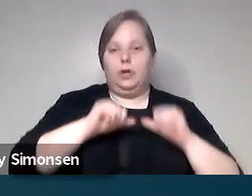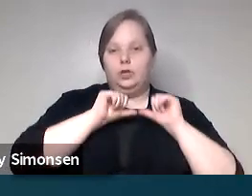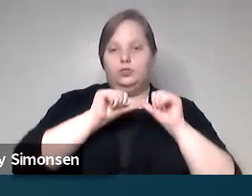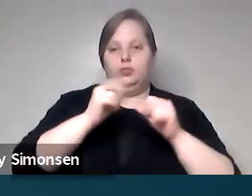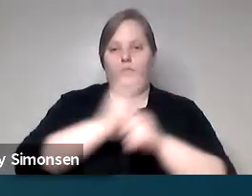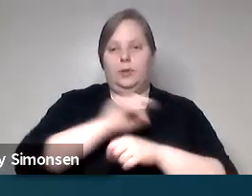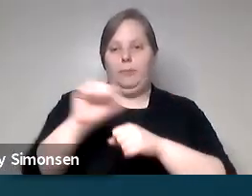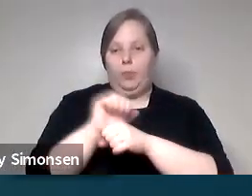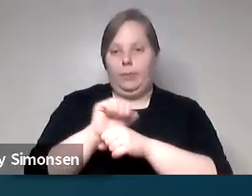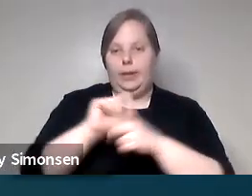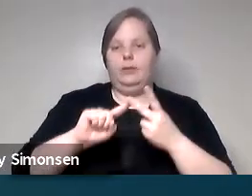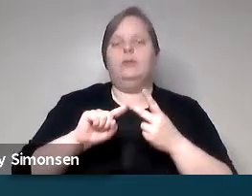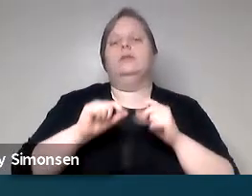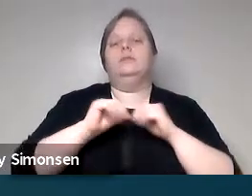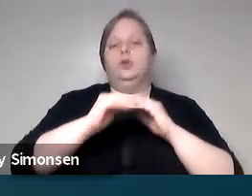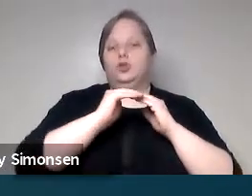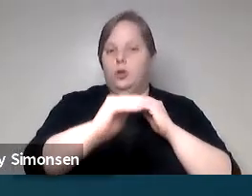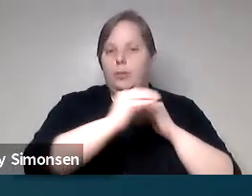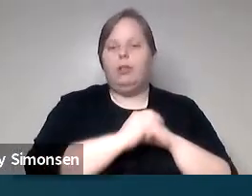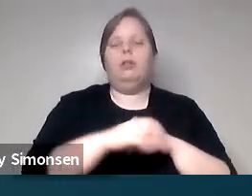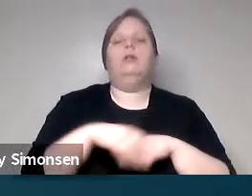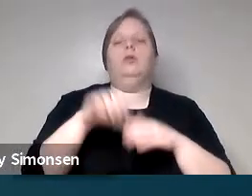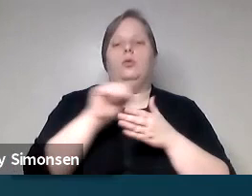durable, washable type of tag.